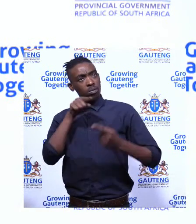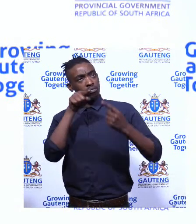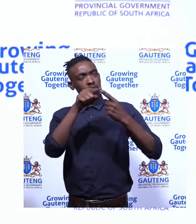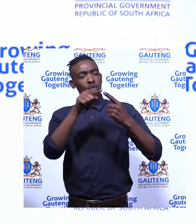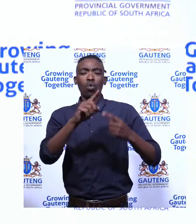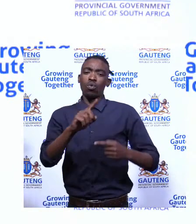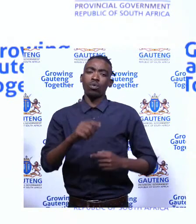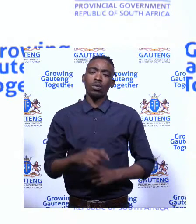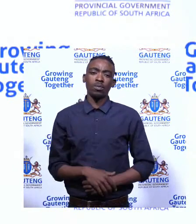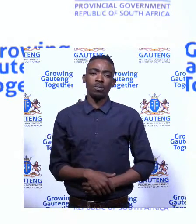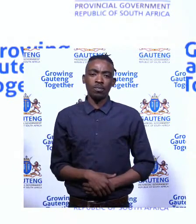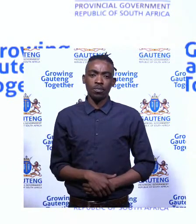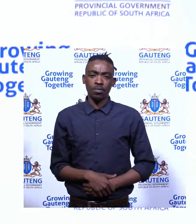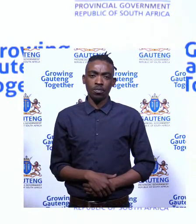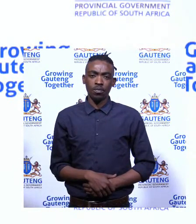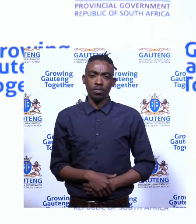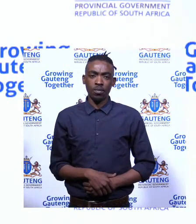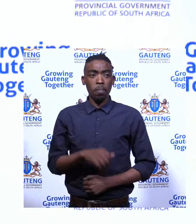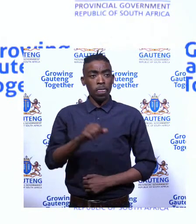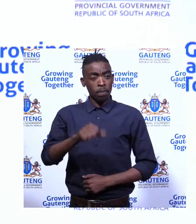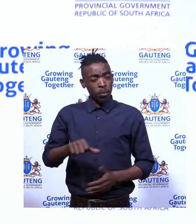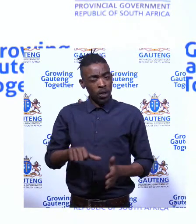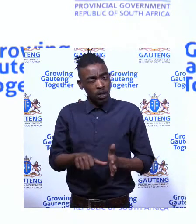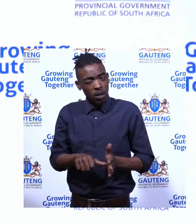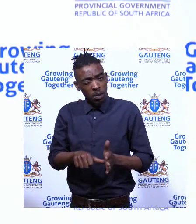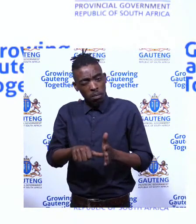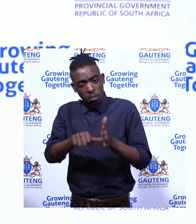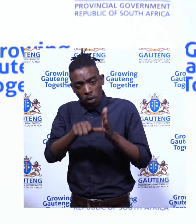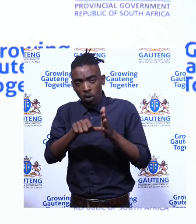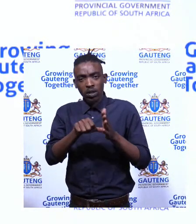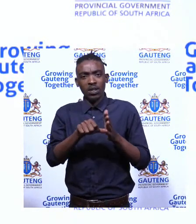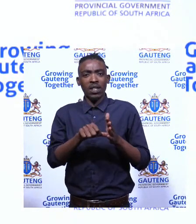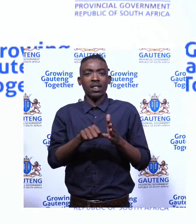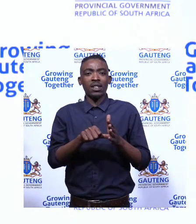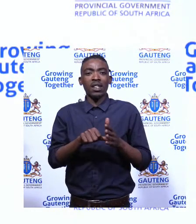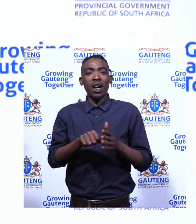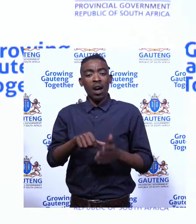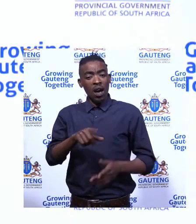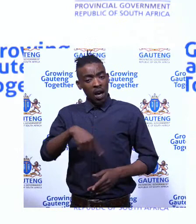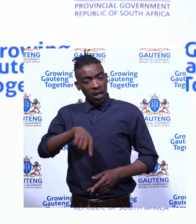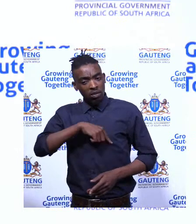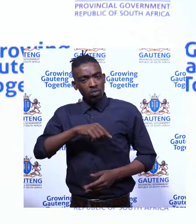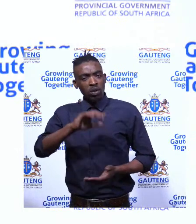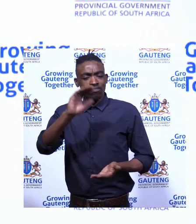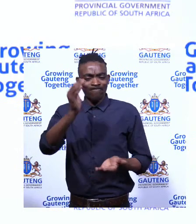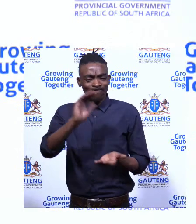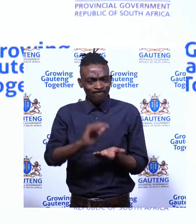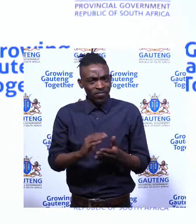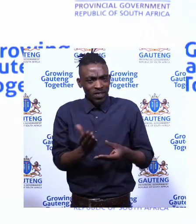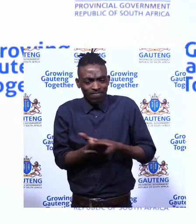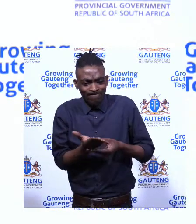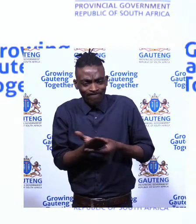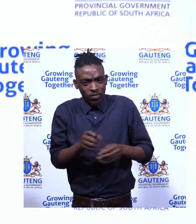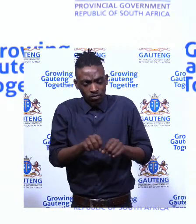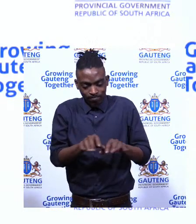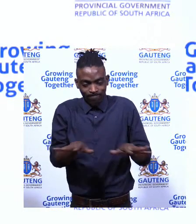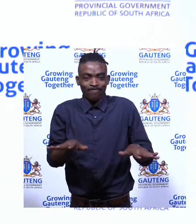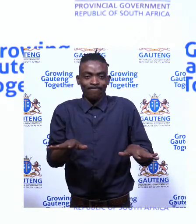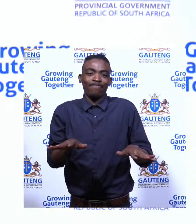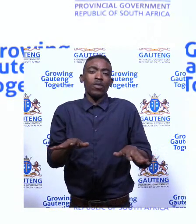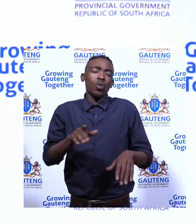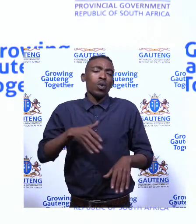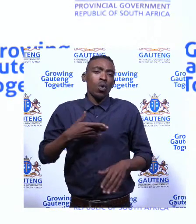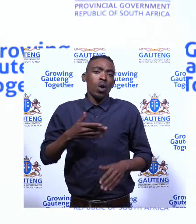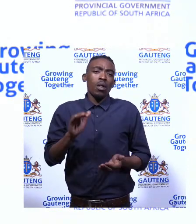very important, because as far as reduction is concerned, it is the behavior of us